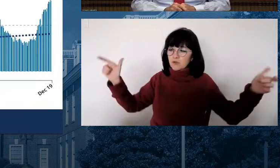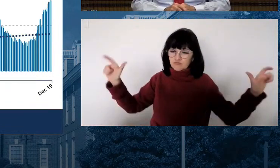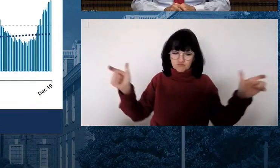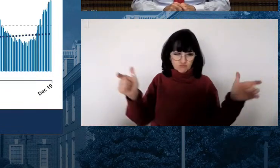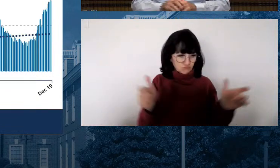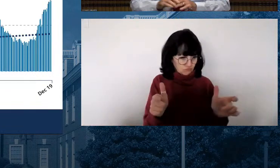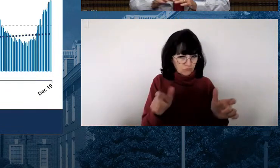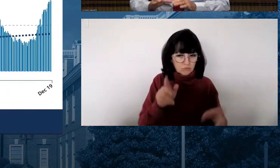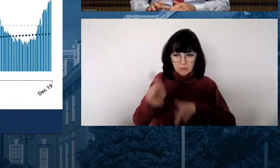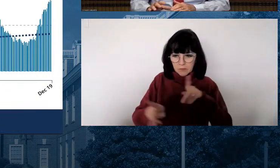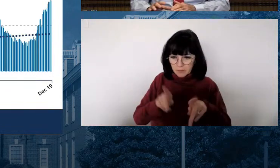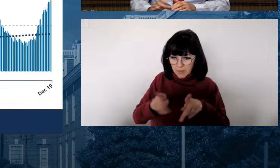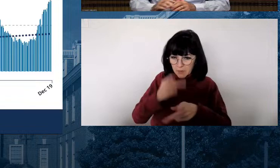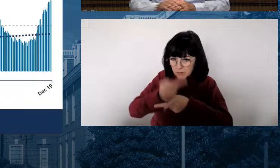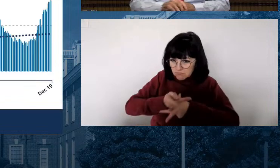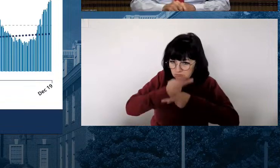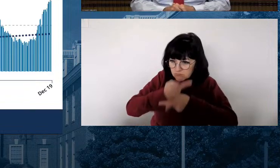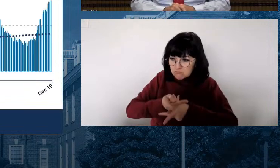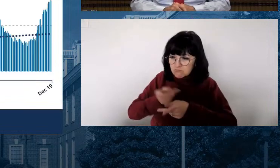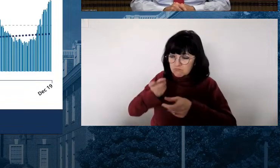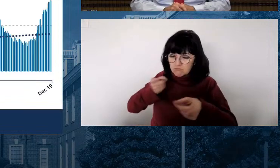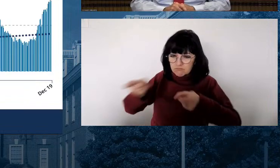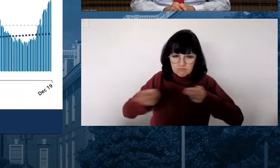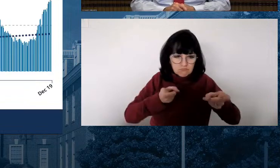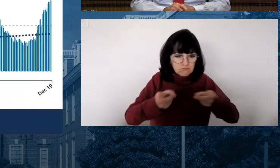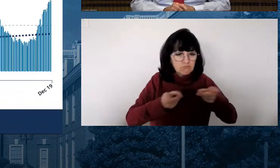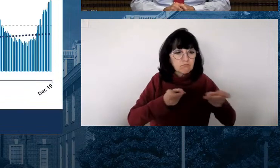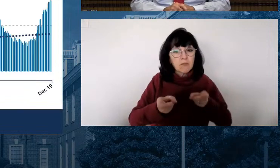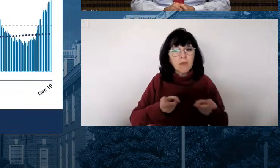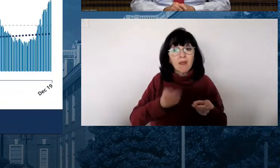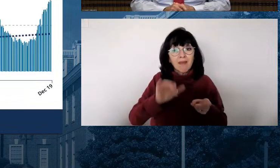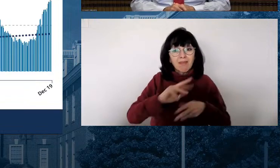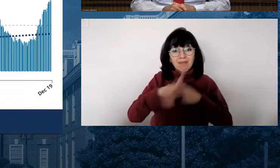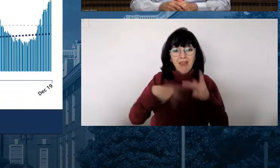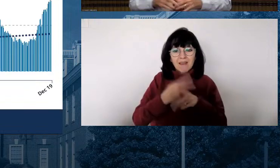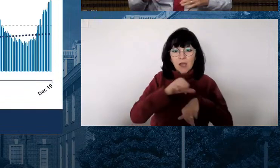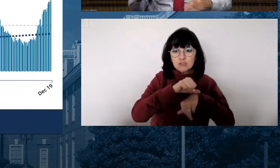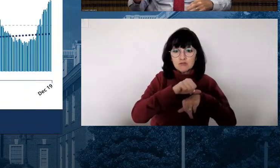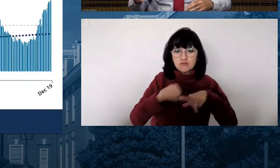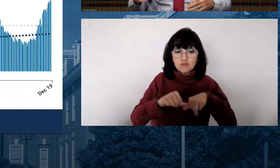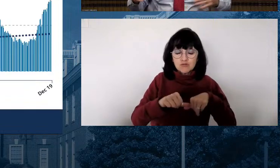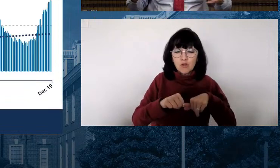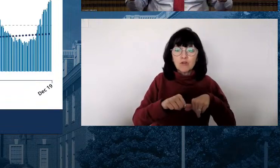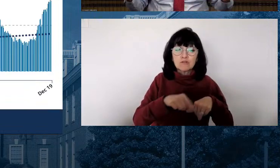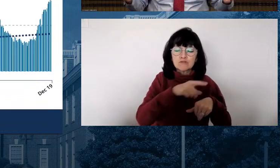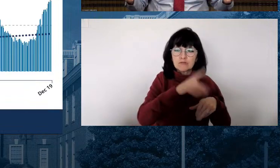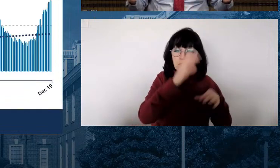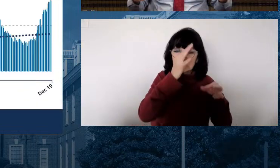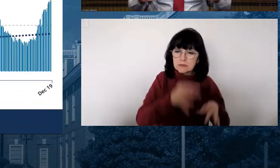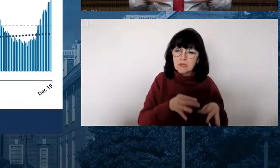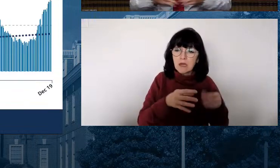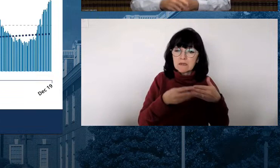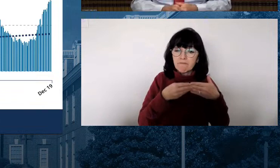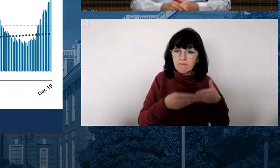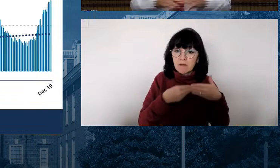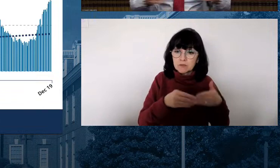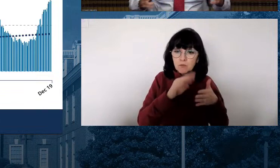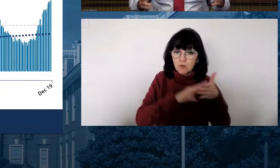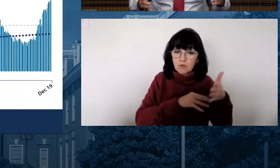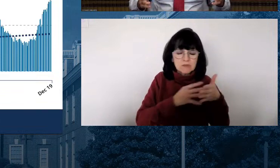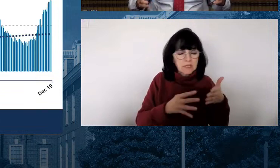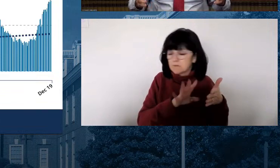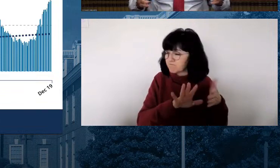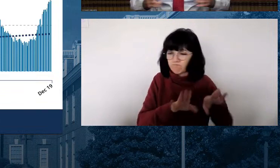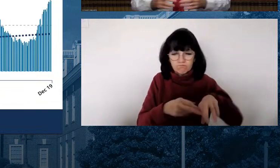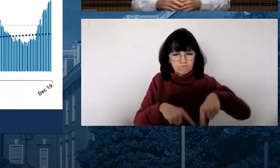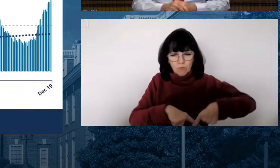who was in the hospital, no elective surgeries as I recall. And so they had plenty of space and frankly, they didn't want to